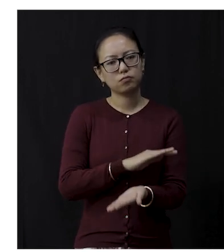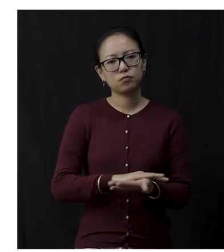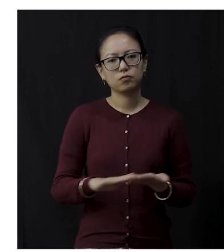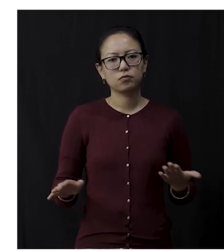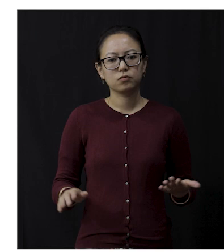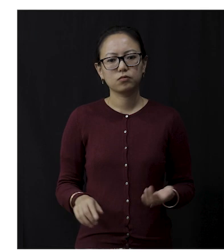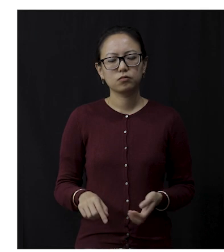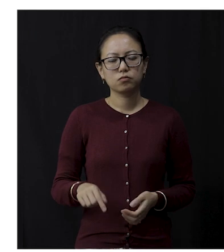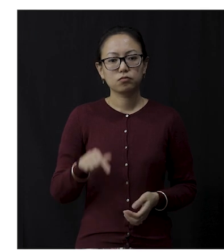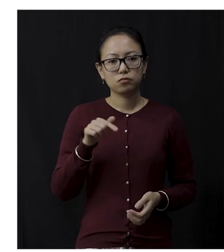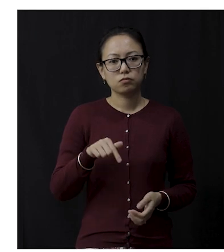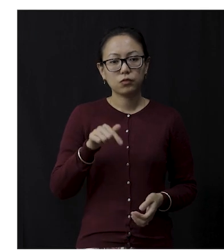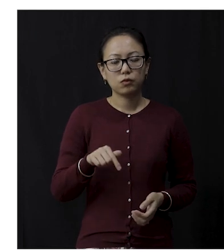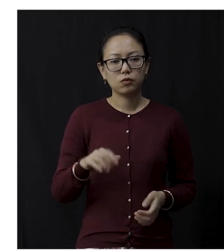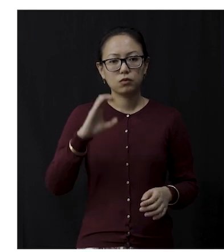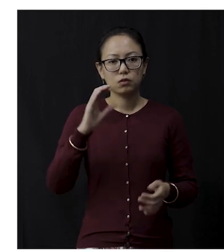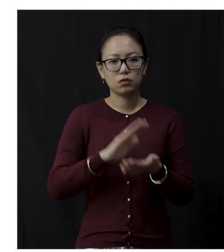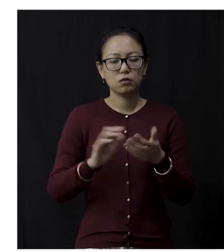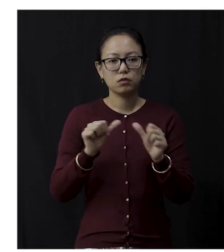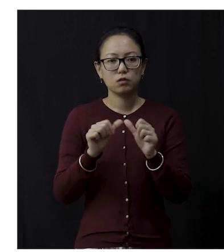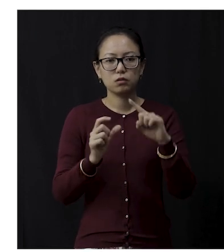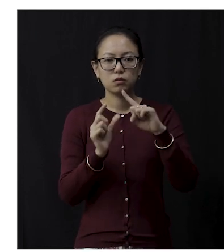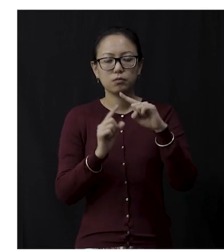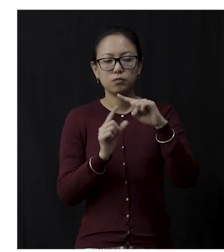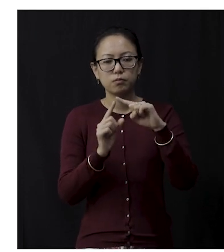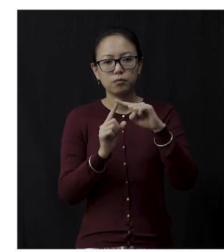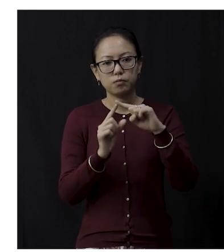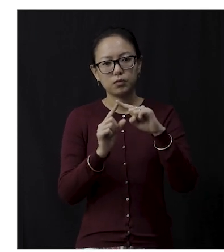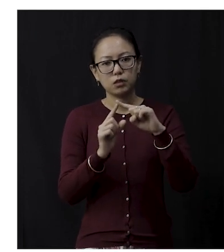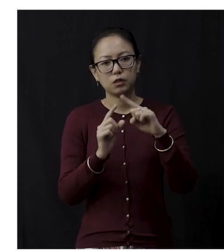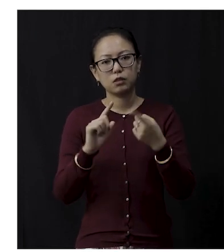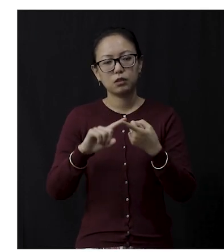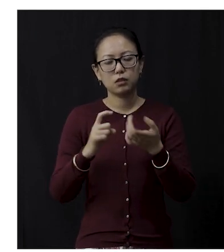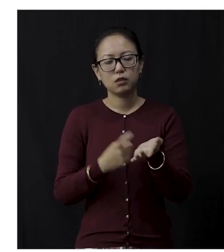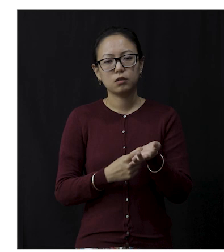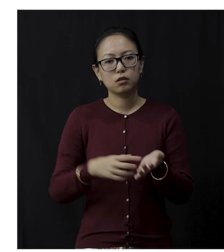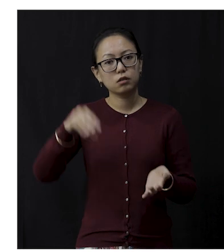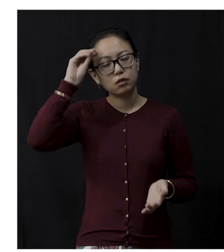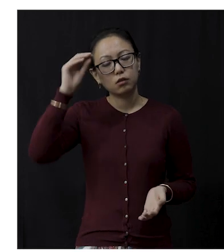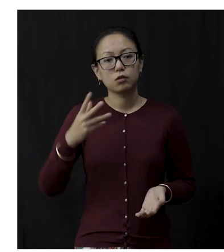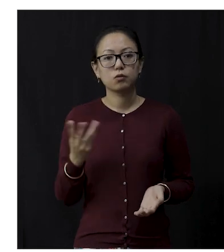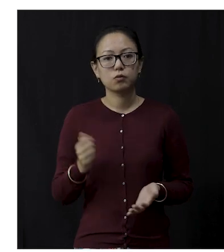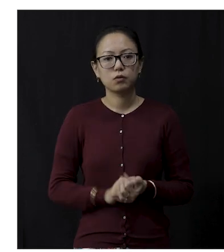learned about living things, right? We have learned the